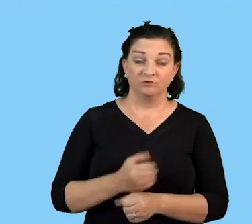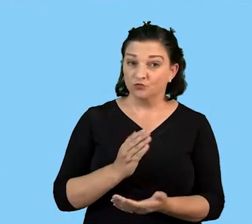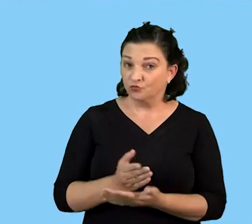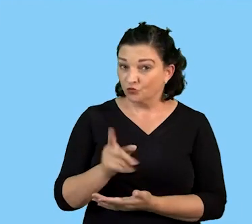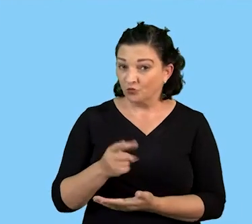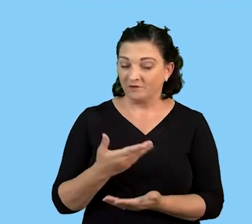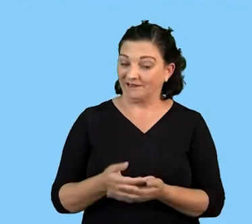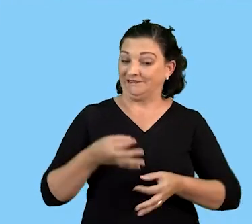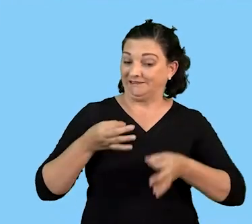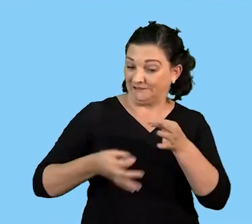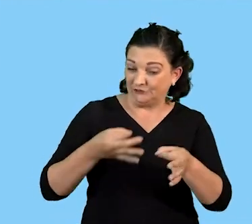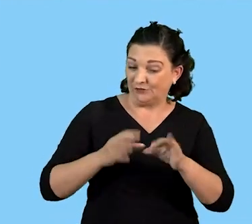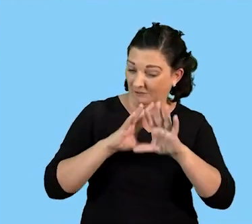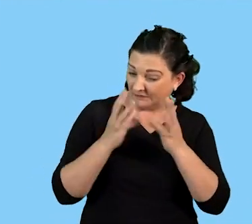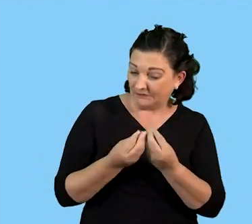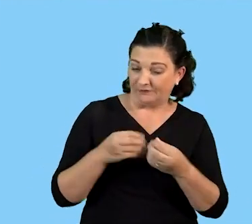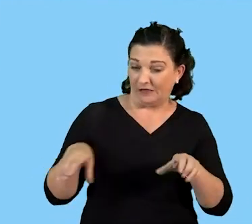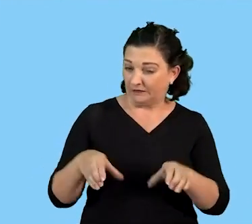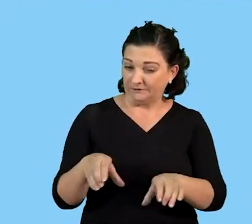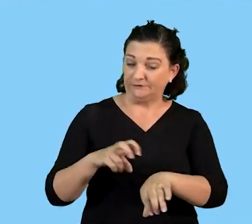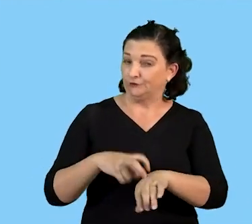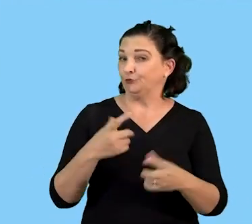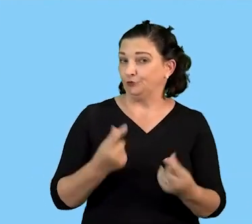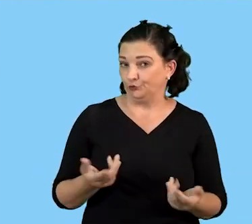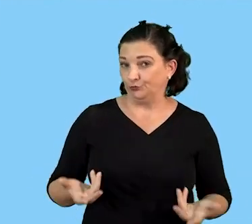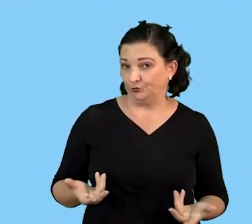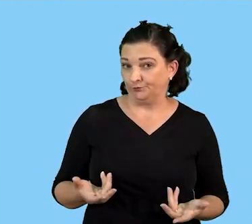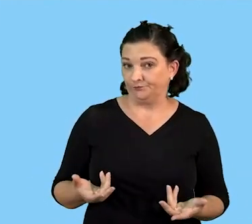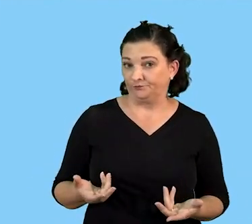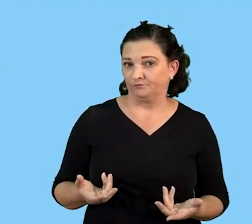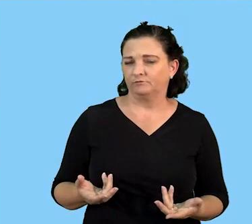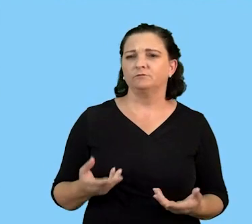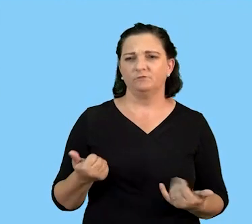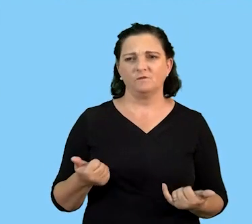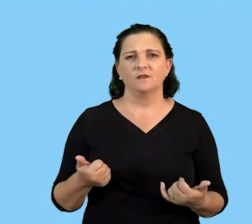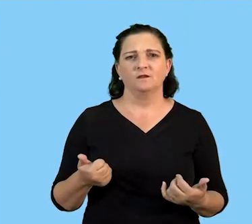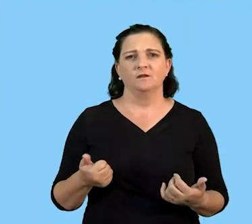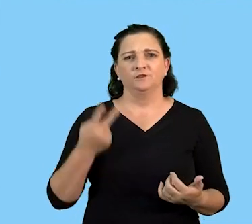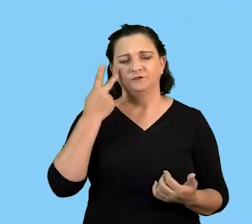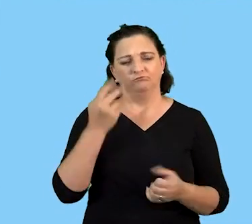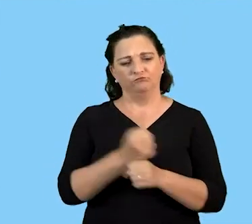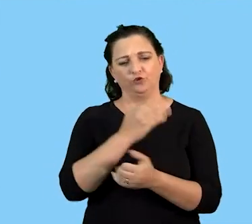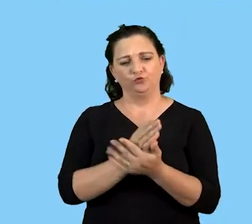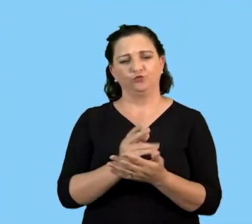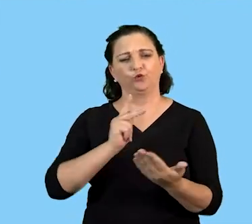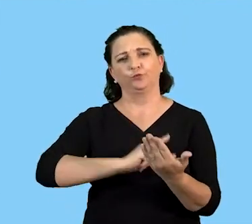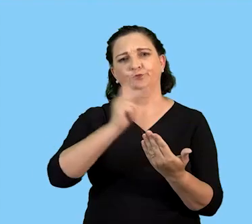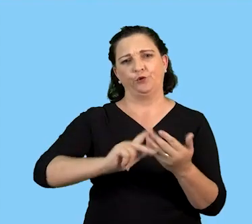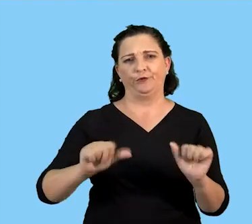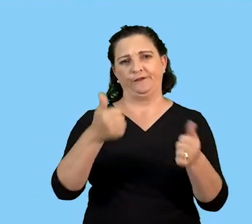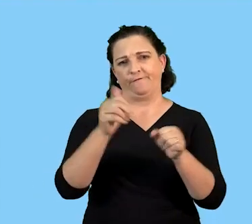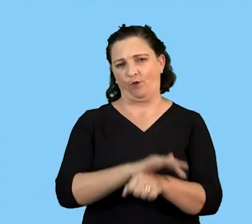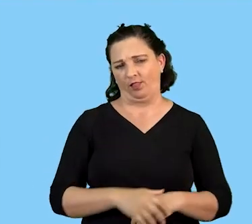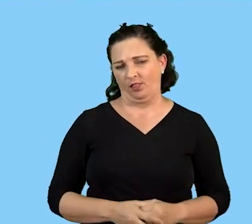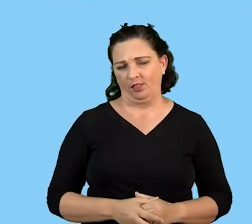the activities that have to be undertaken within a business in order to make sure that the project is successful.